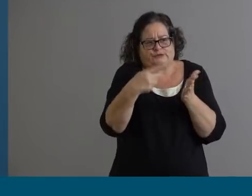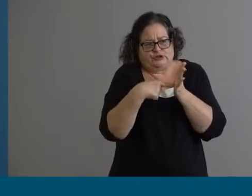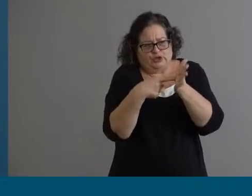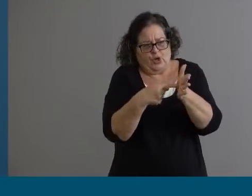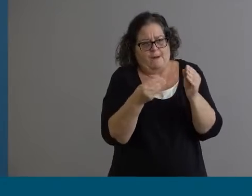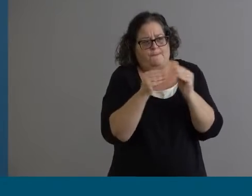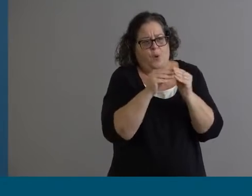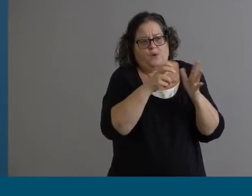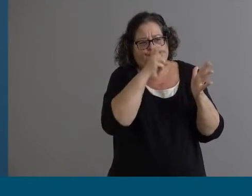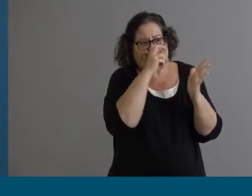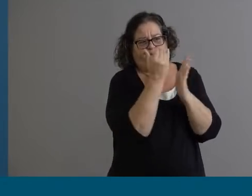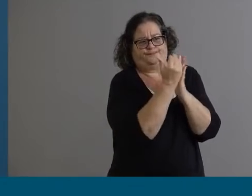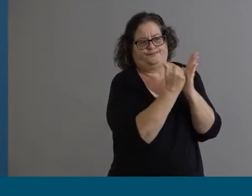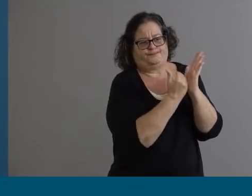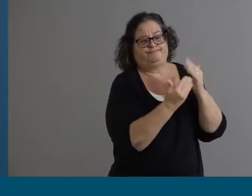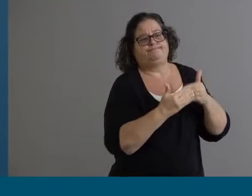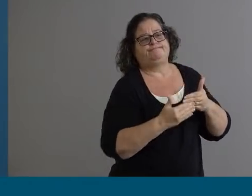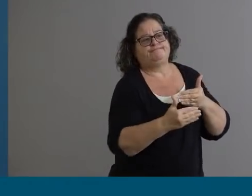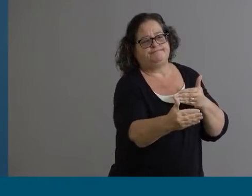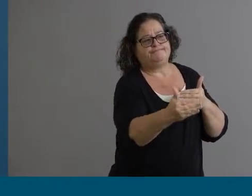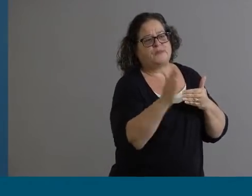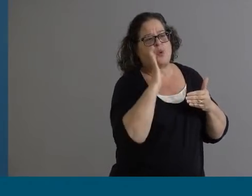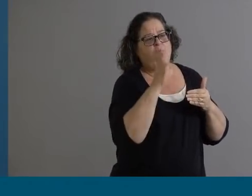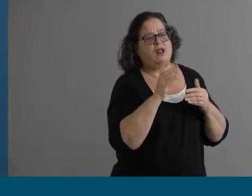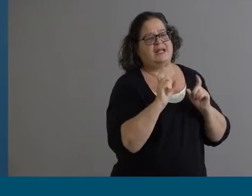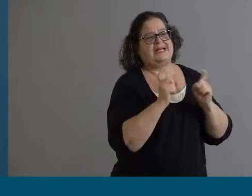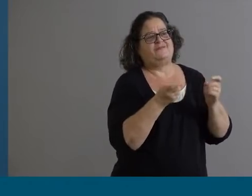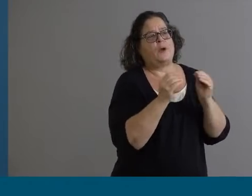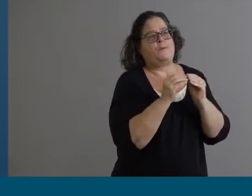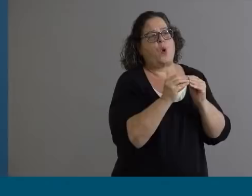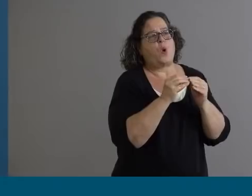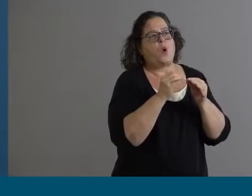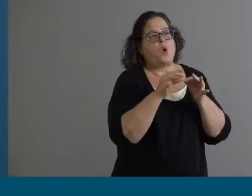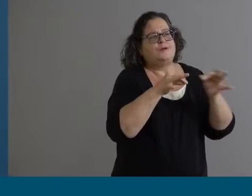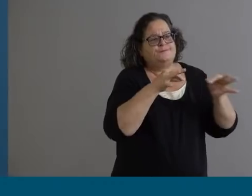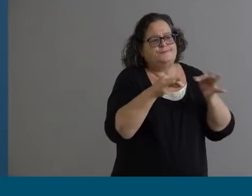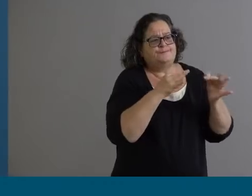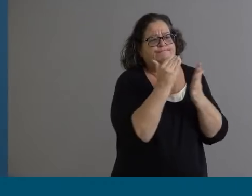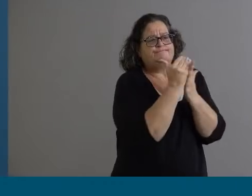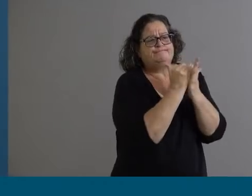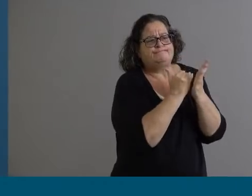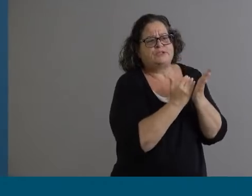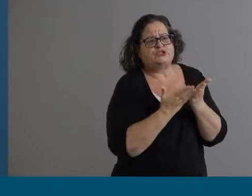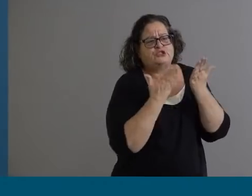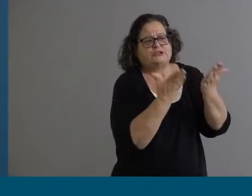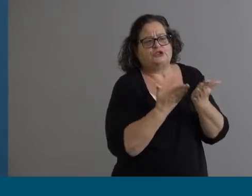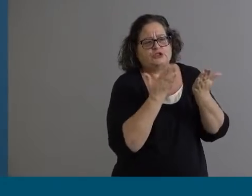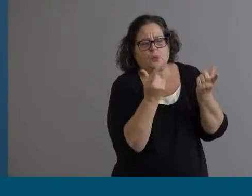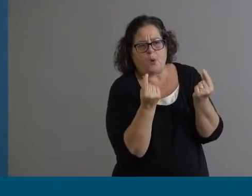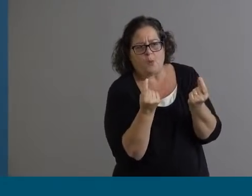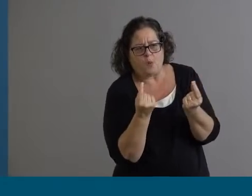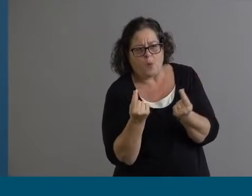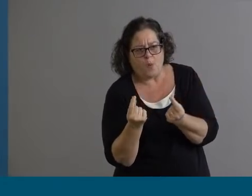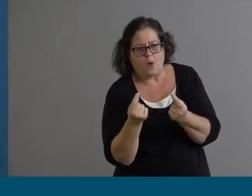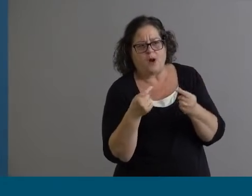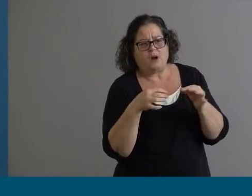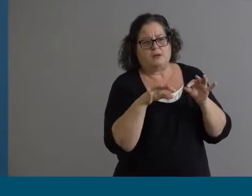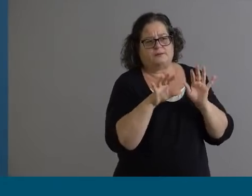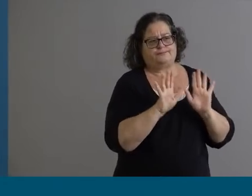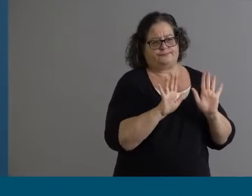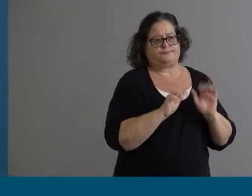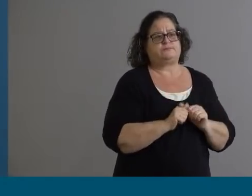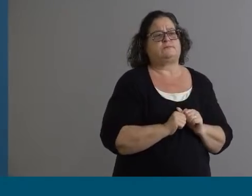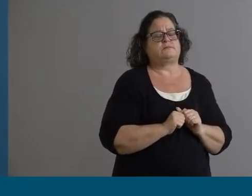going forward. And we will ensure and work with others around enforcement and accountability